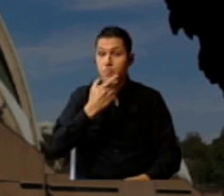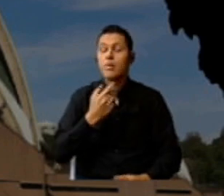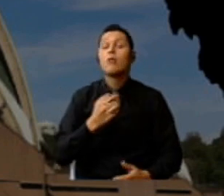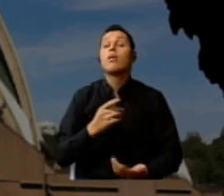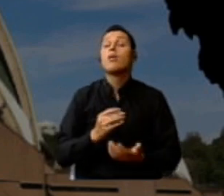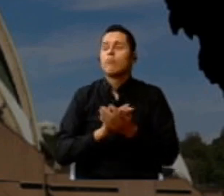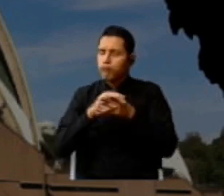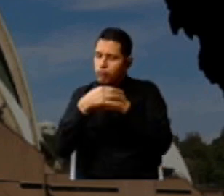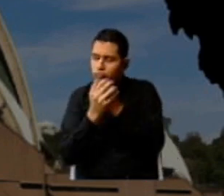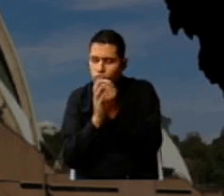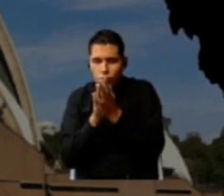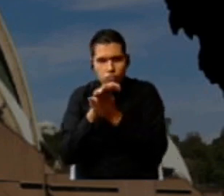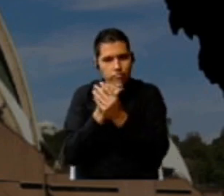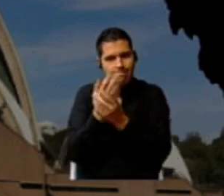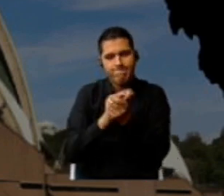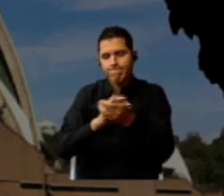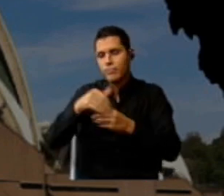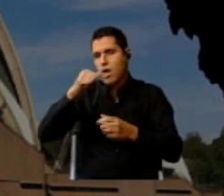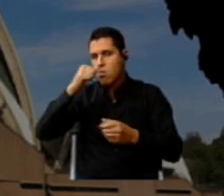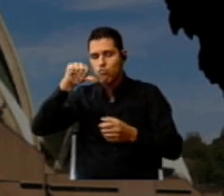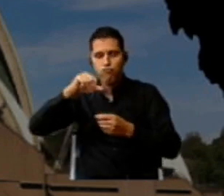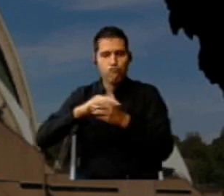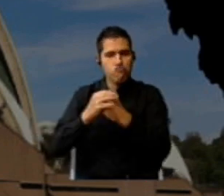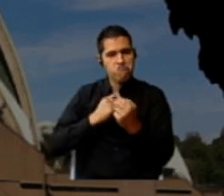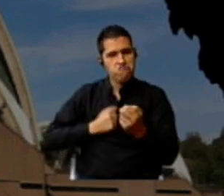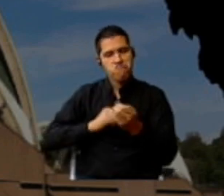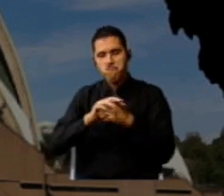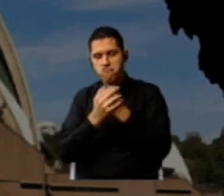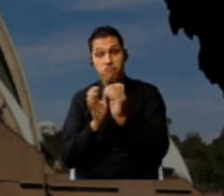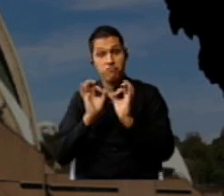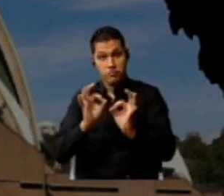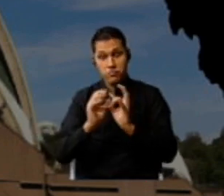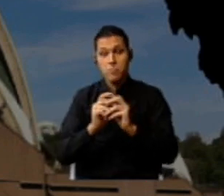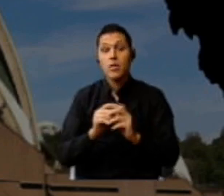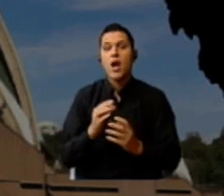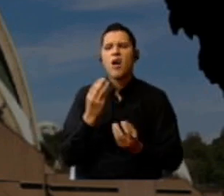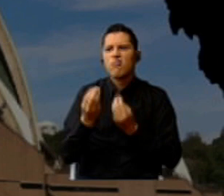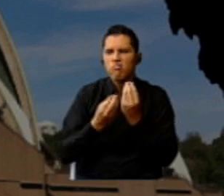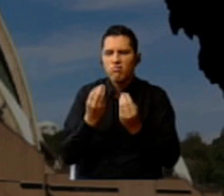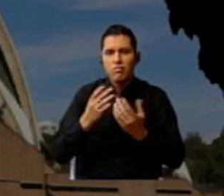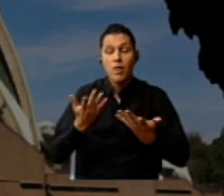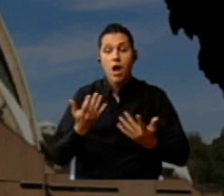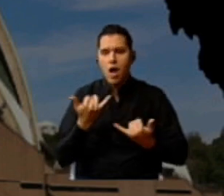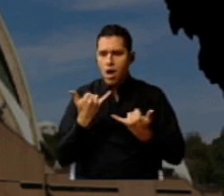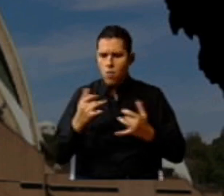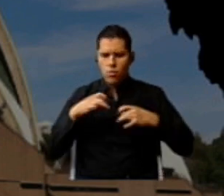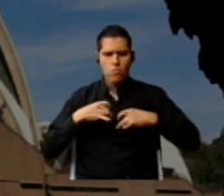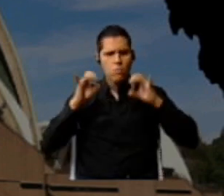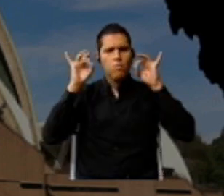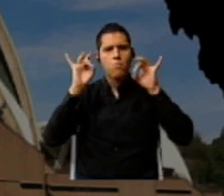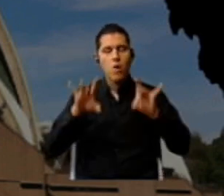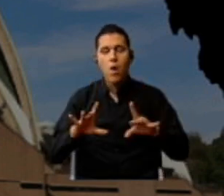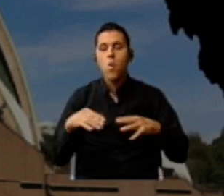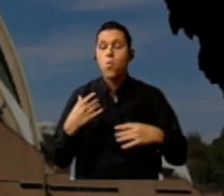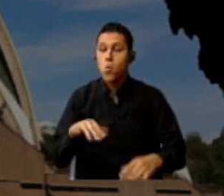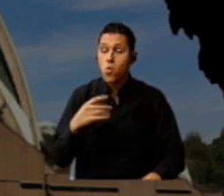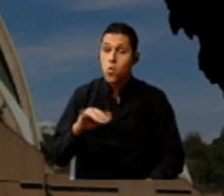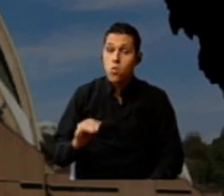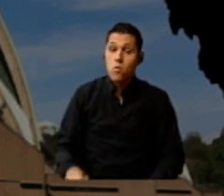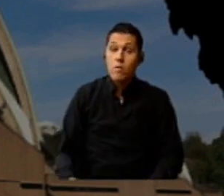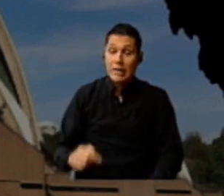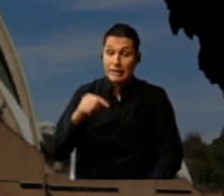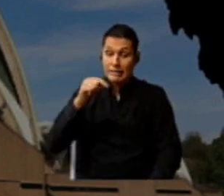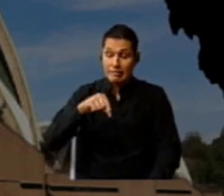hands. Where are we? Oh, Charlotte, we are in Australia. And that is the